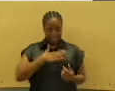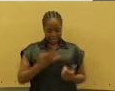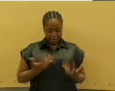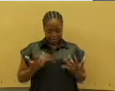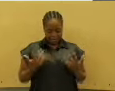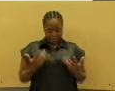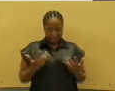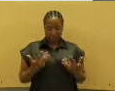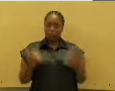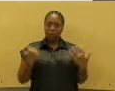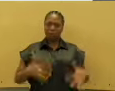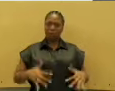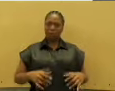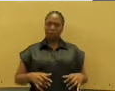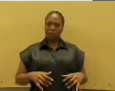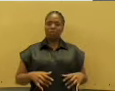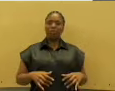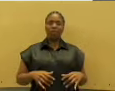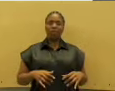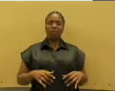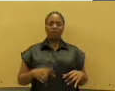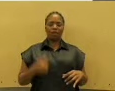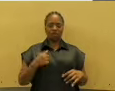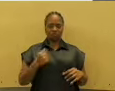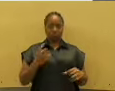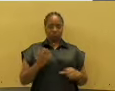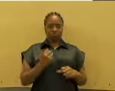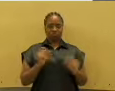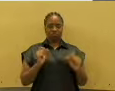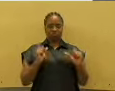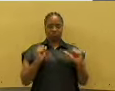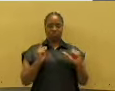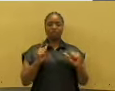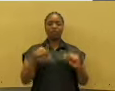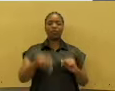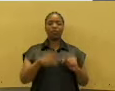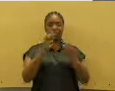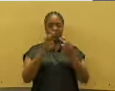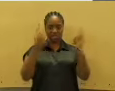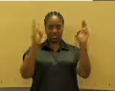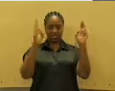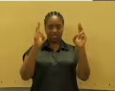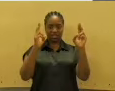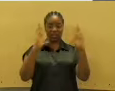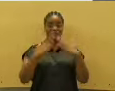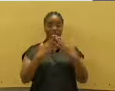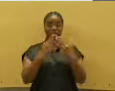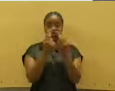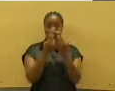I found it profound in a way. She said that at the university, right, if you're in a university,